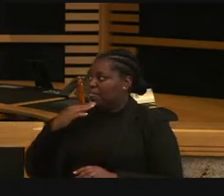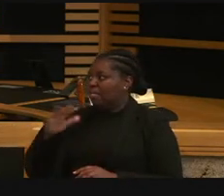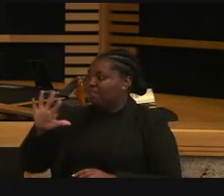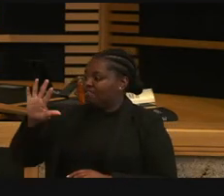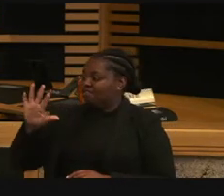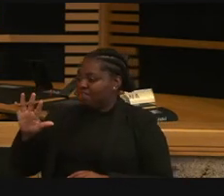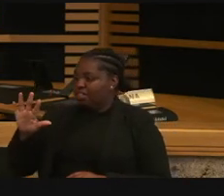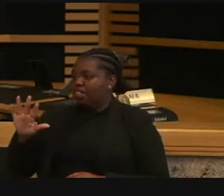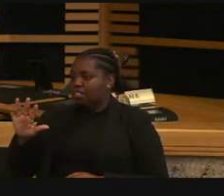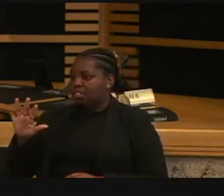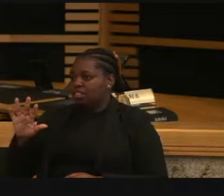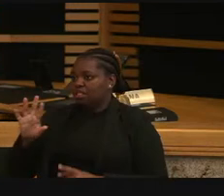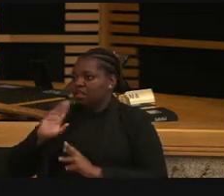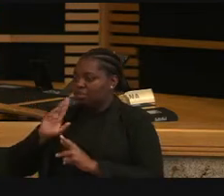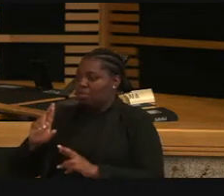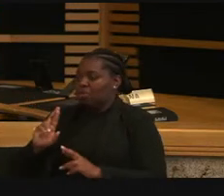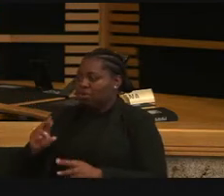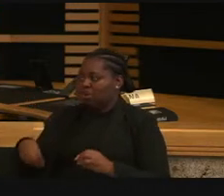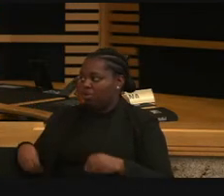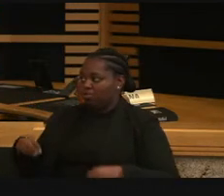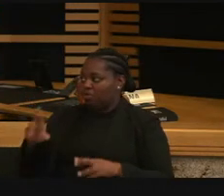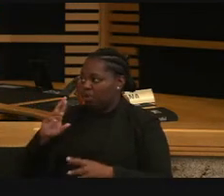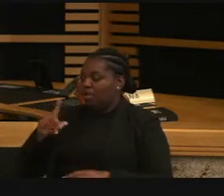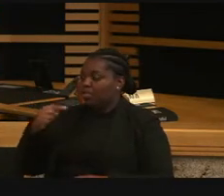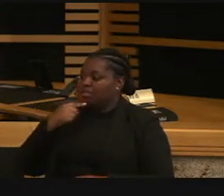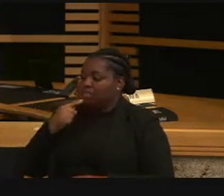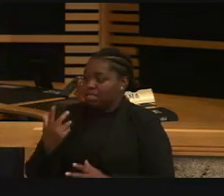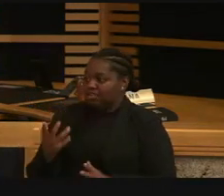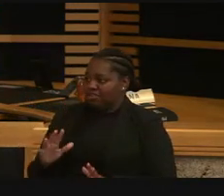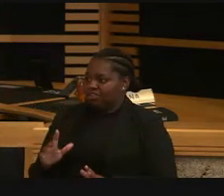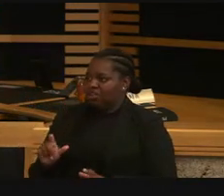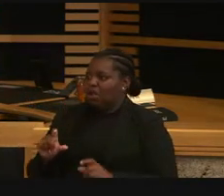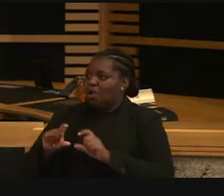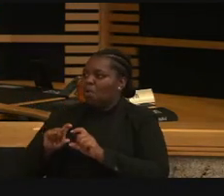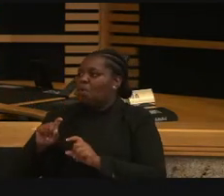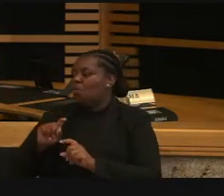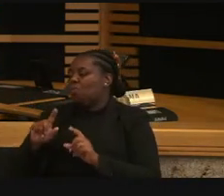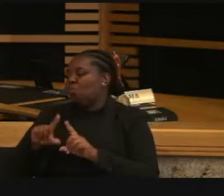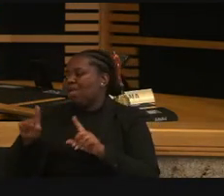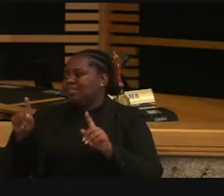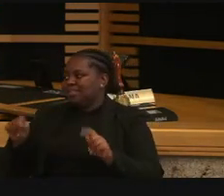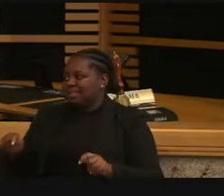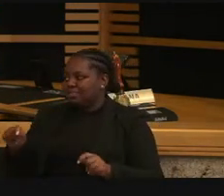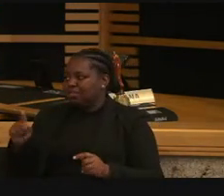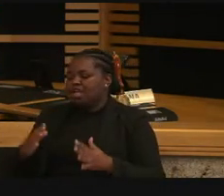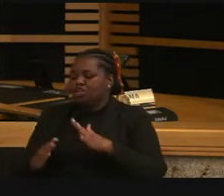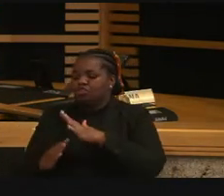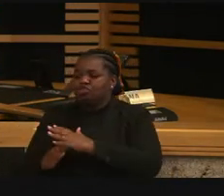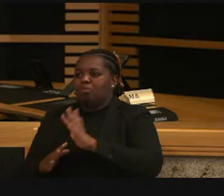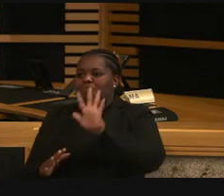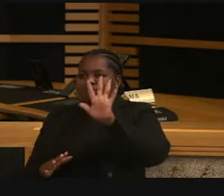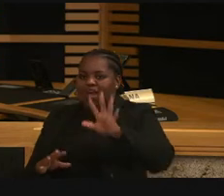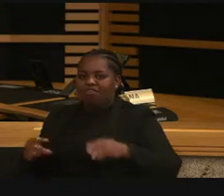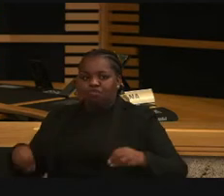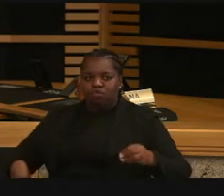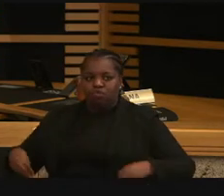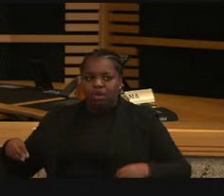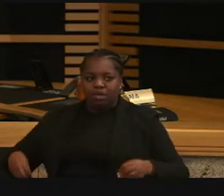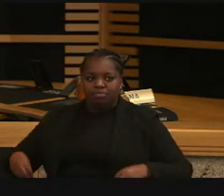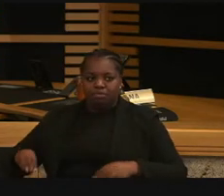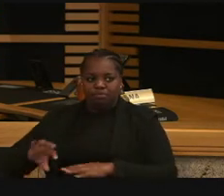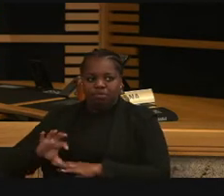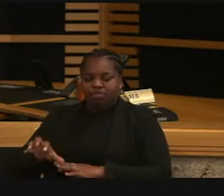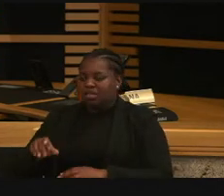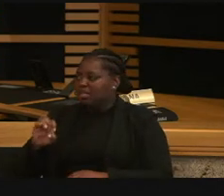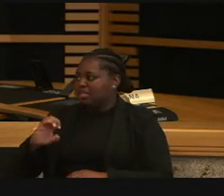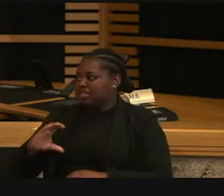of the Corruption Watch, has indicated that Western Cape is on the top five corrupt provinces.